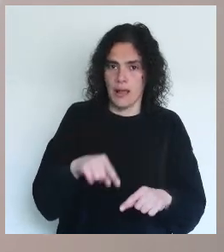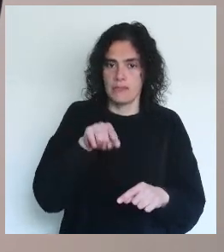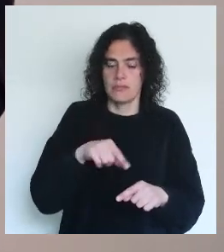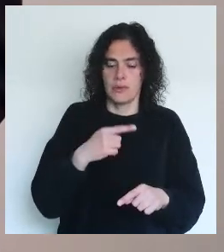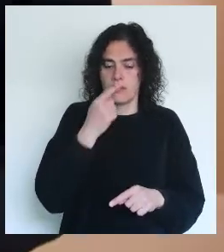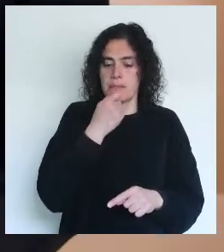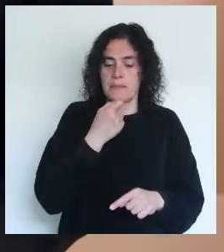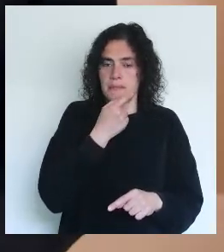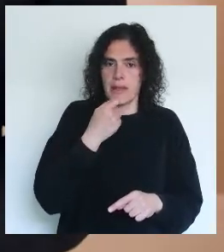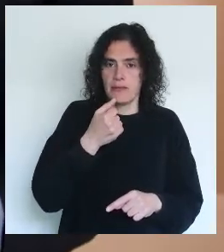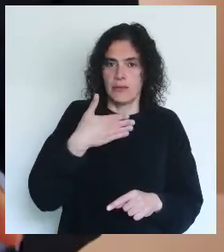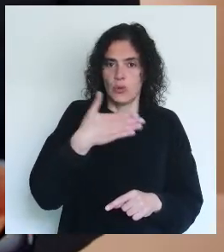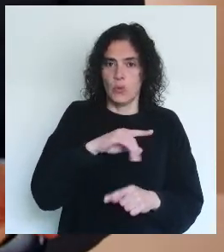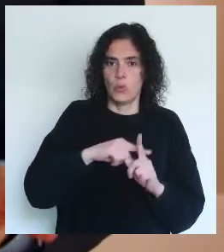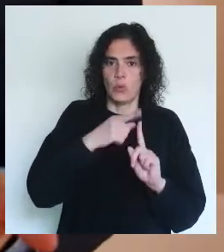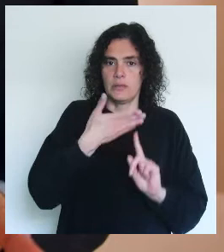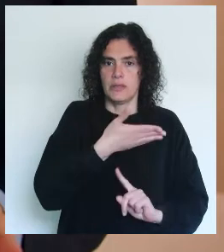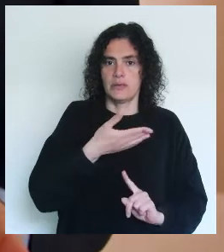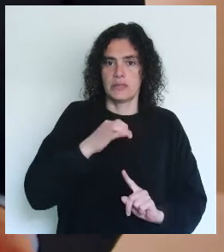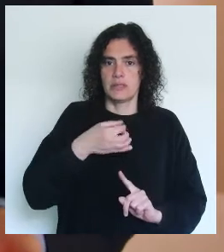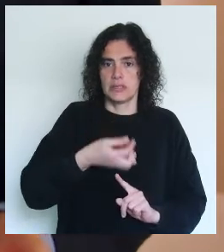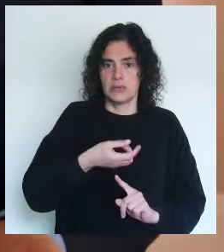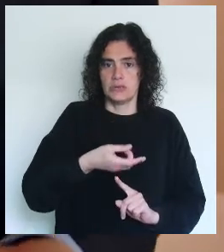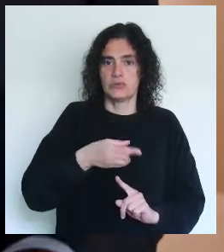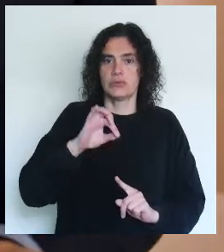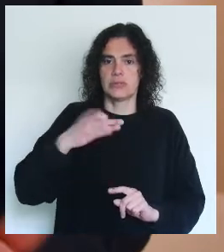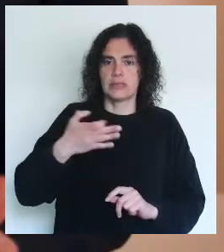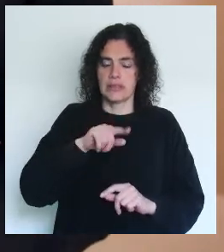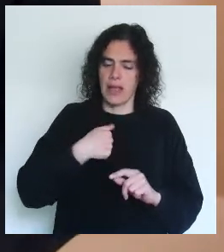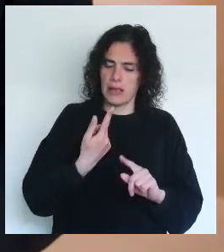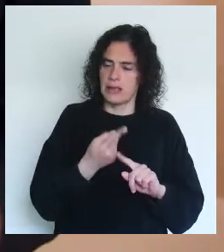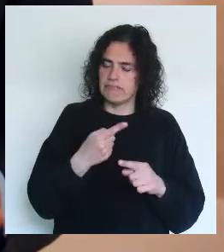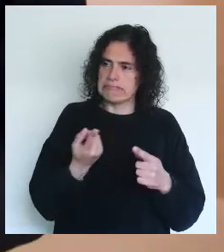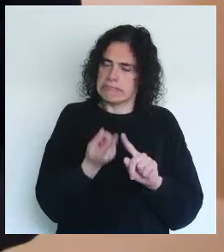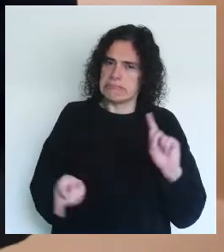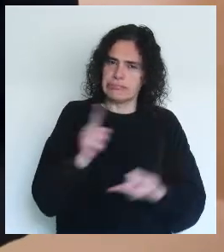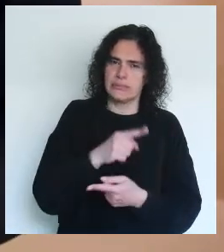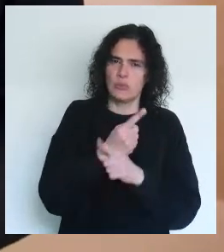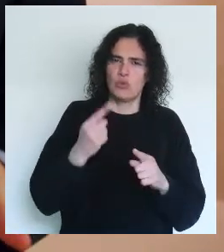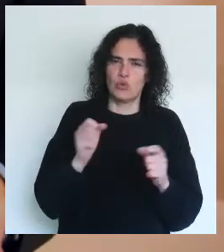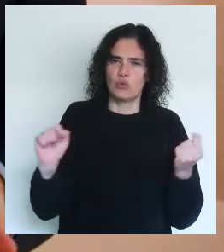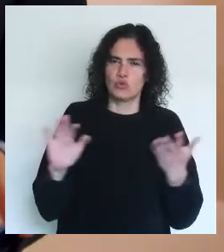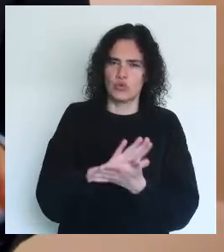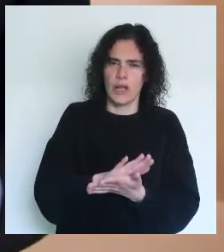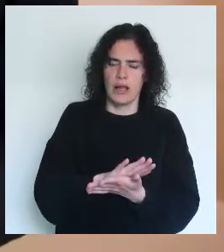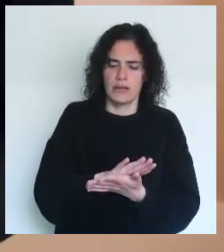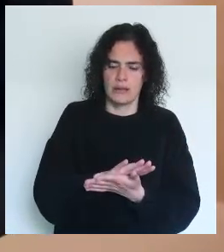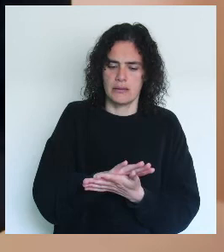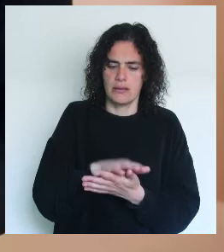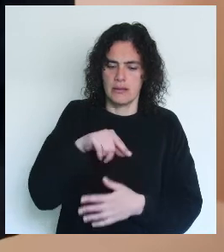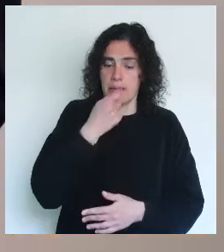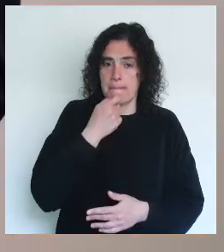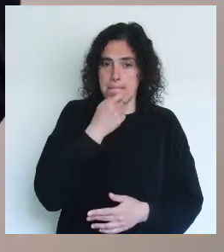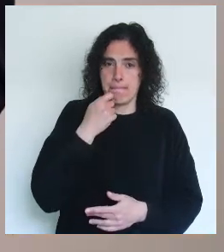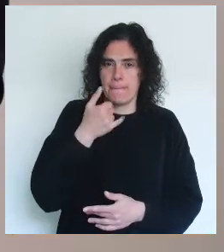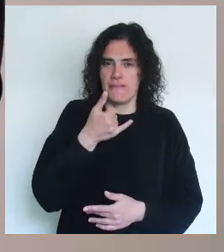newspaper of May 21st, 1987. But there is also a paradox there, because the newspaper